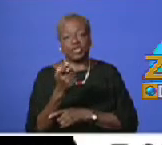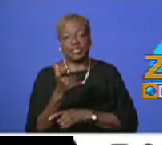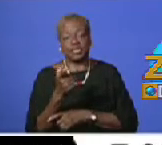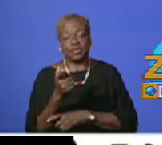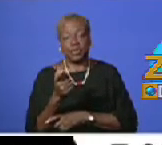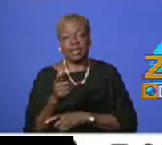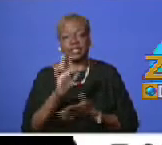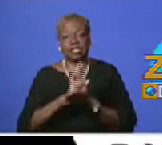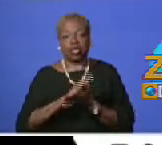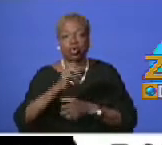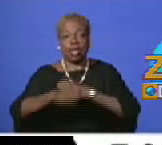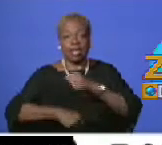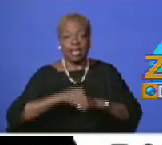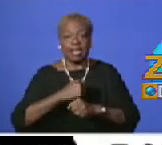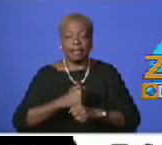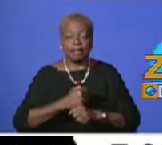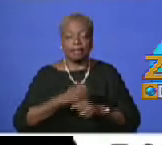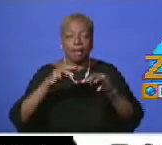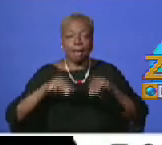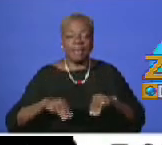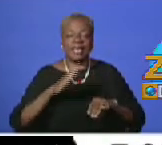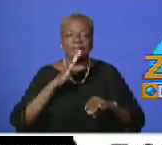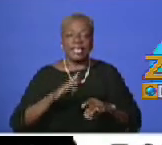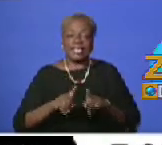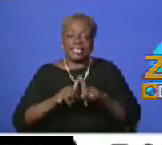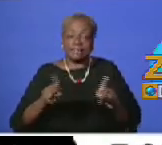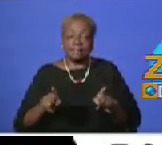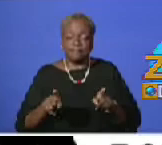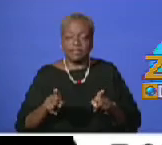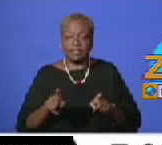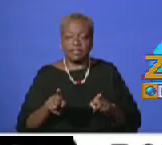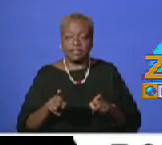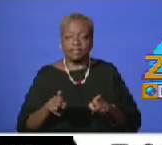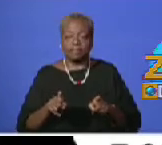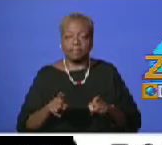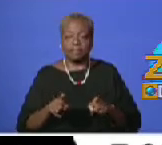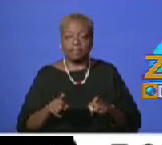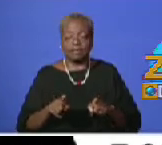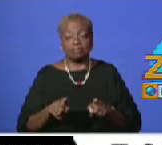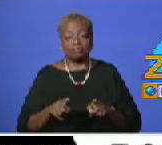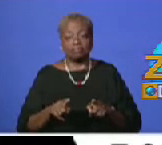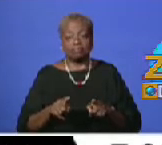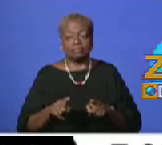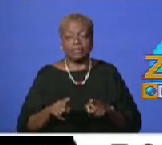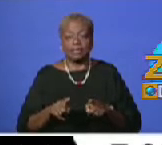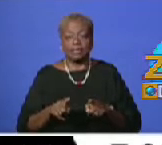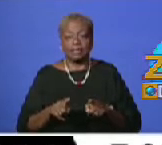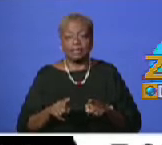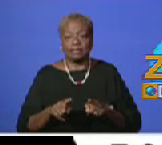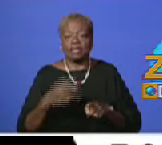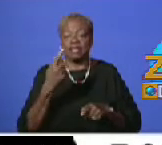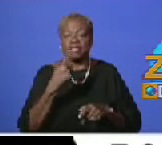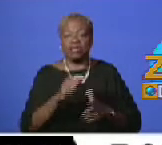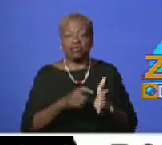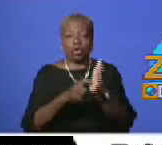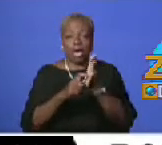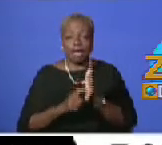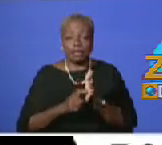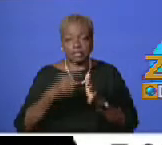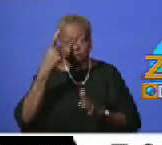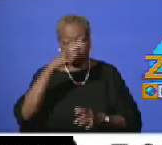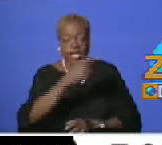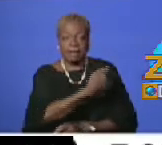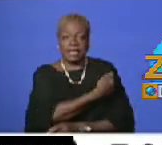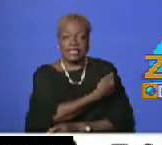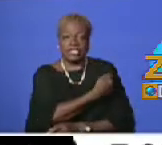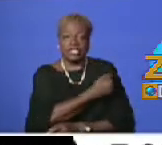2020-2021 school year may be somewhat different, unique, the requirement for immunization